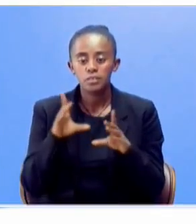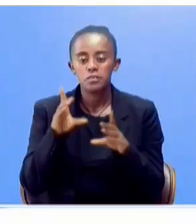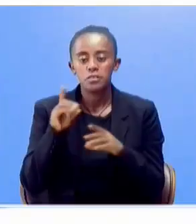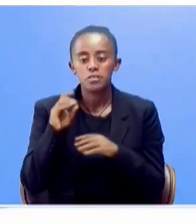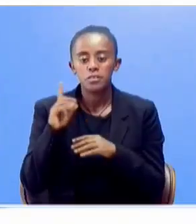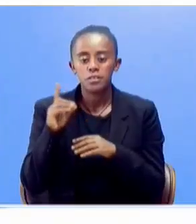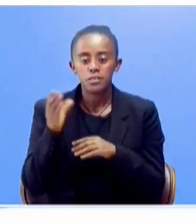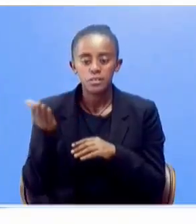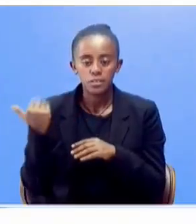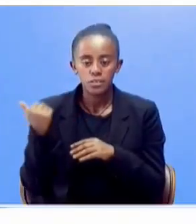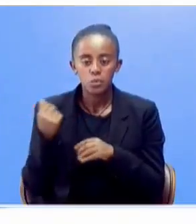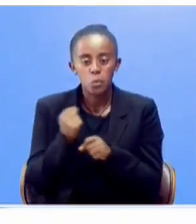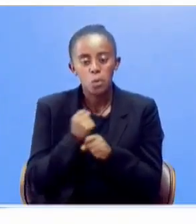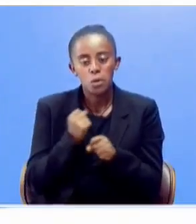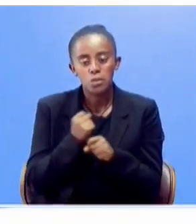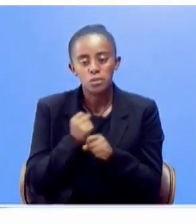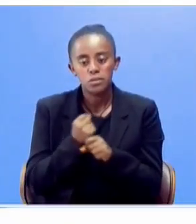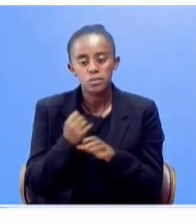my homework.